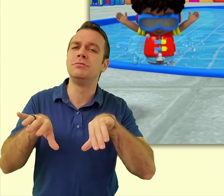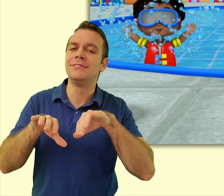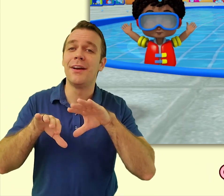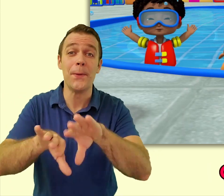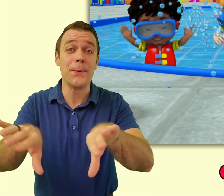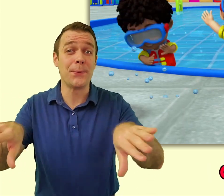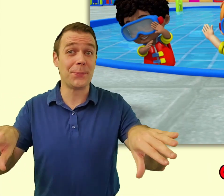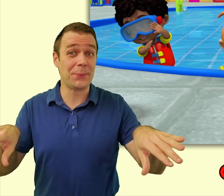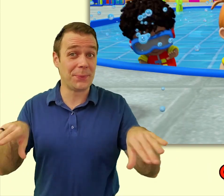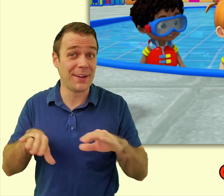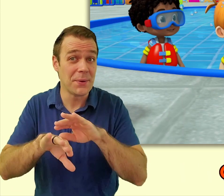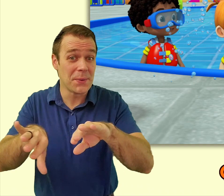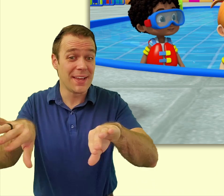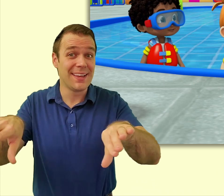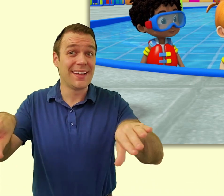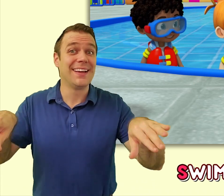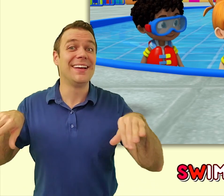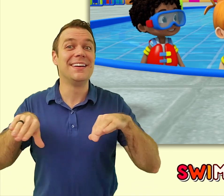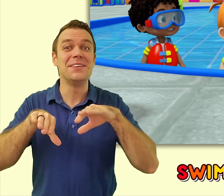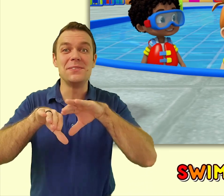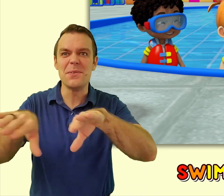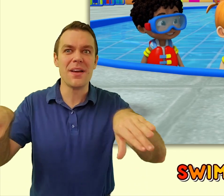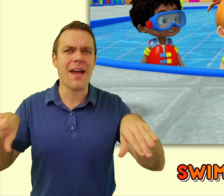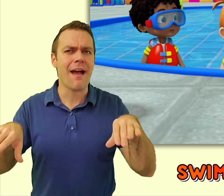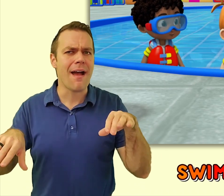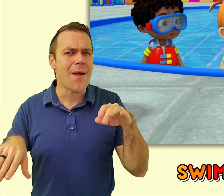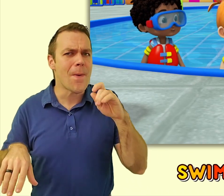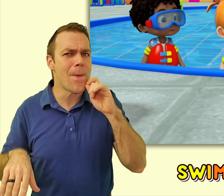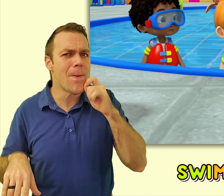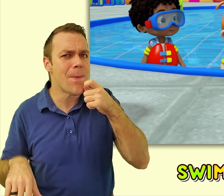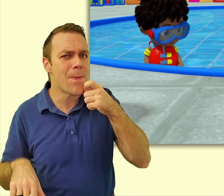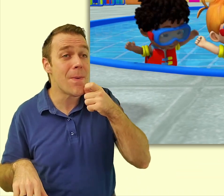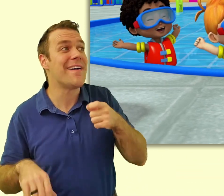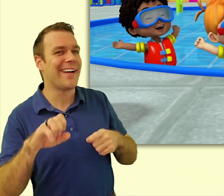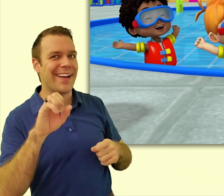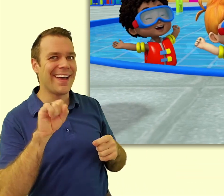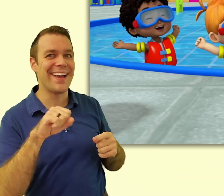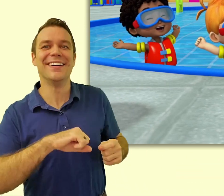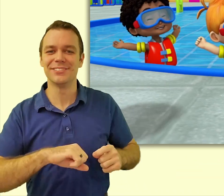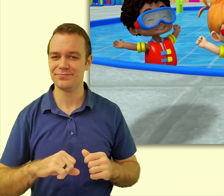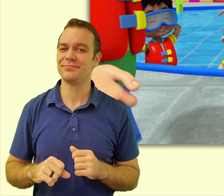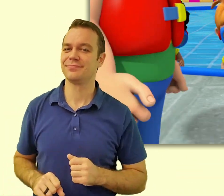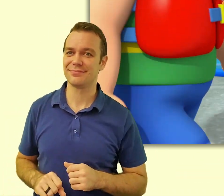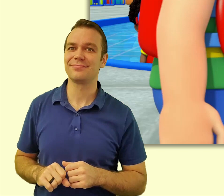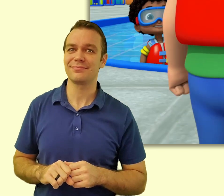Swimming, oh swimming, swimming is so cool, yeah!